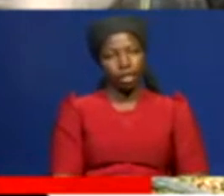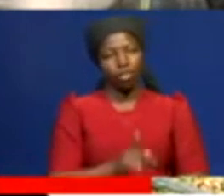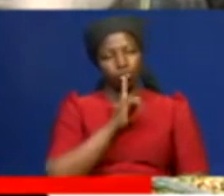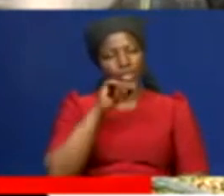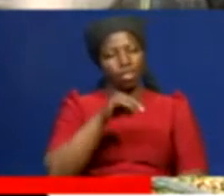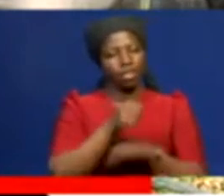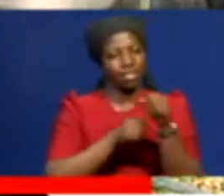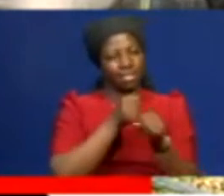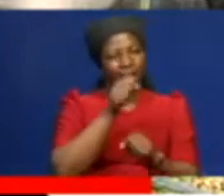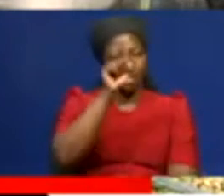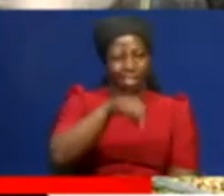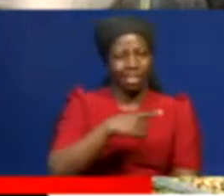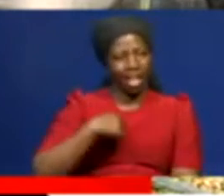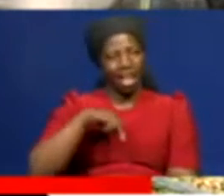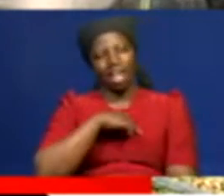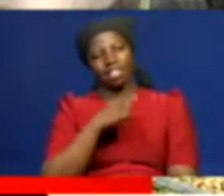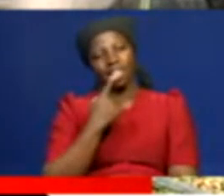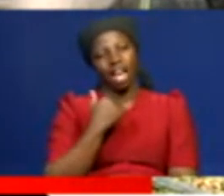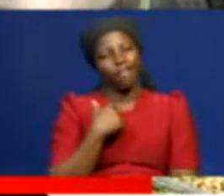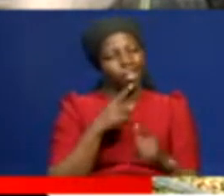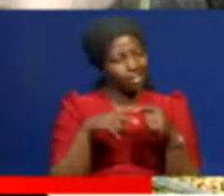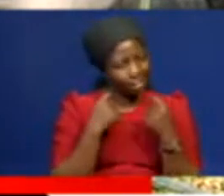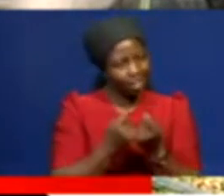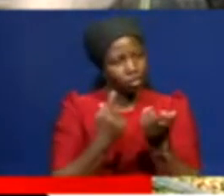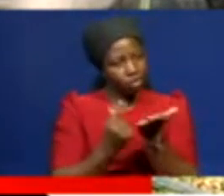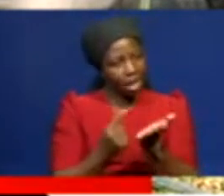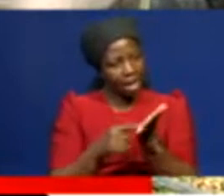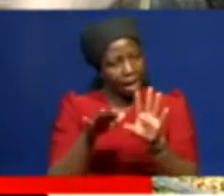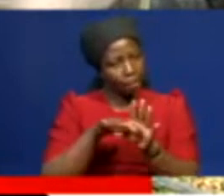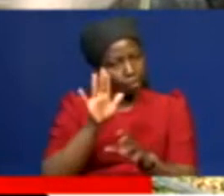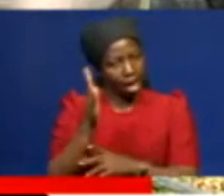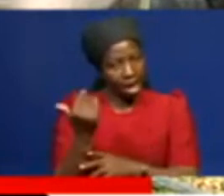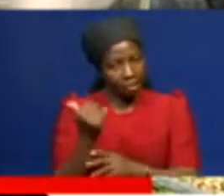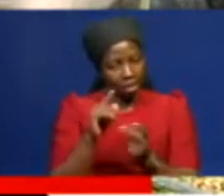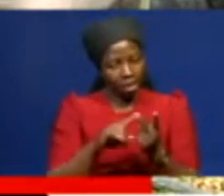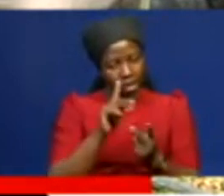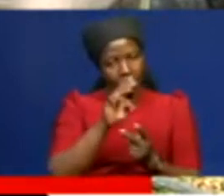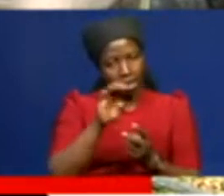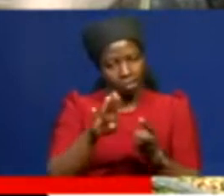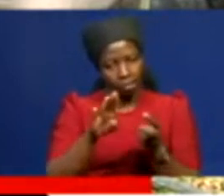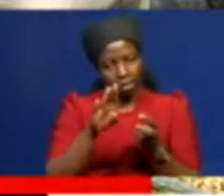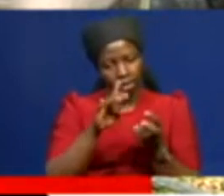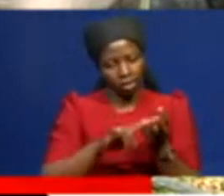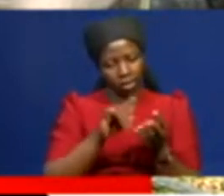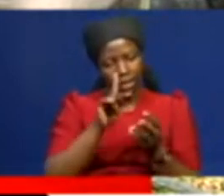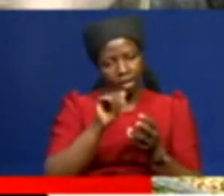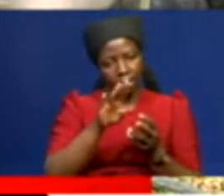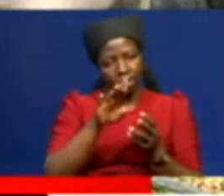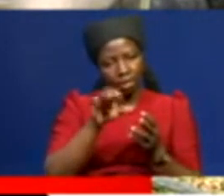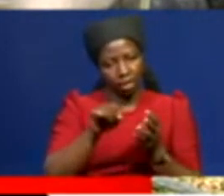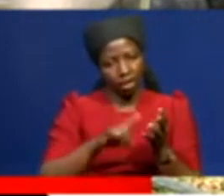year, yes, we have top-notch teams, Uganda. Our neighbors are coming, KCB, Kabras, Oilers,